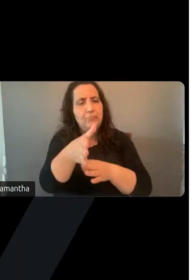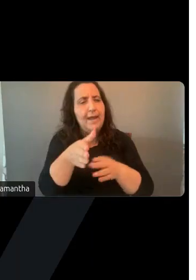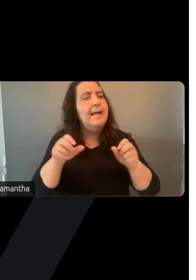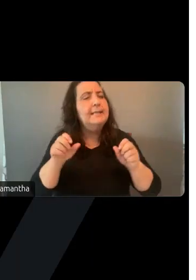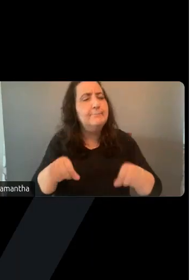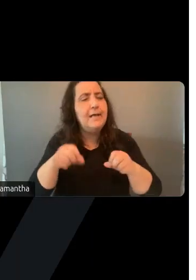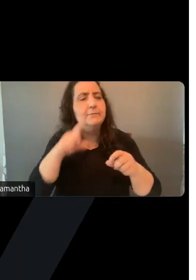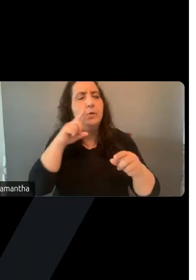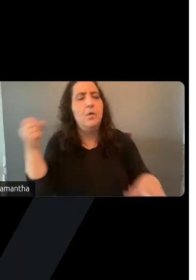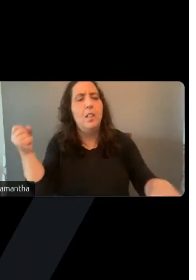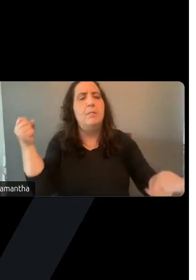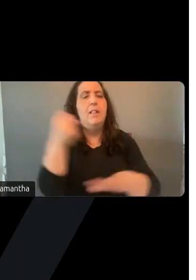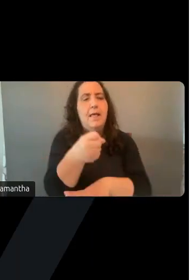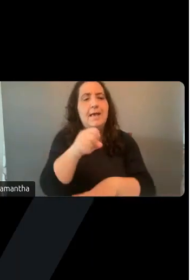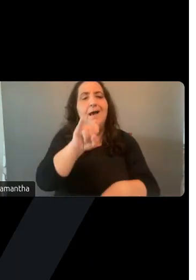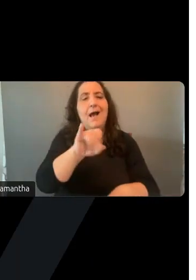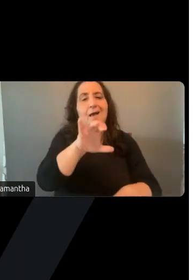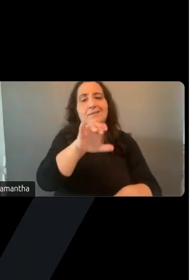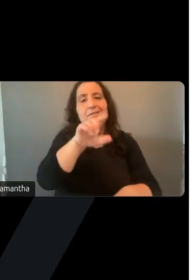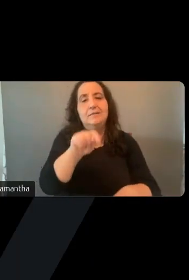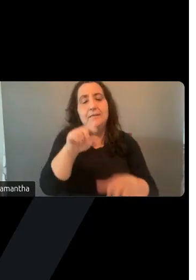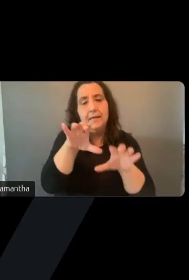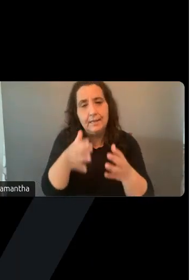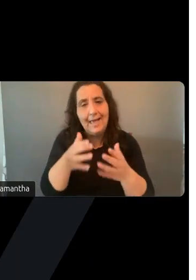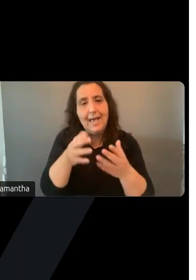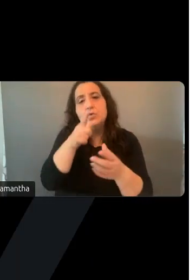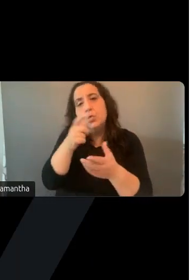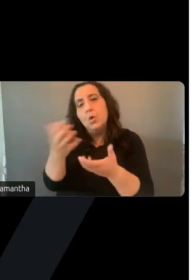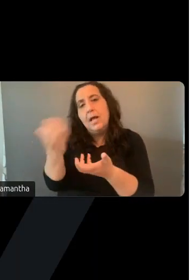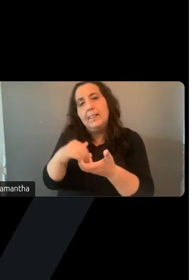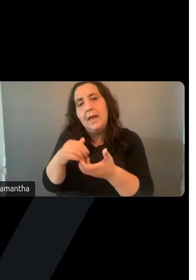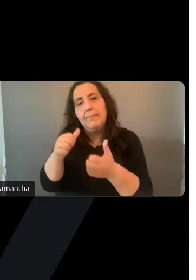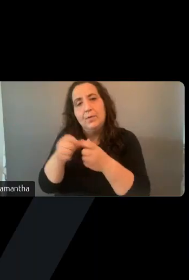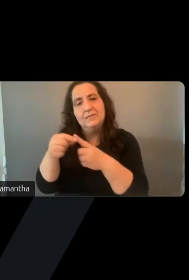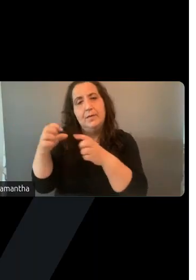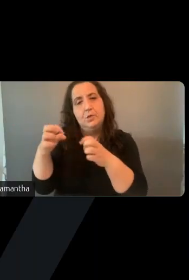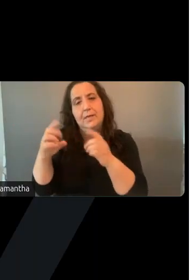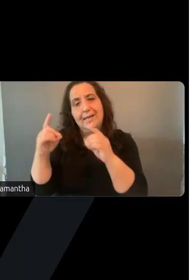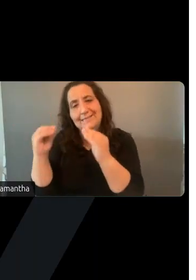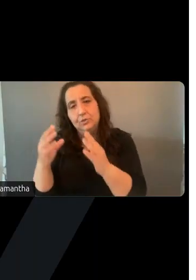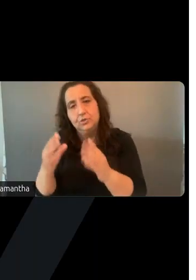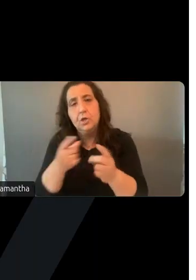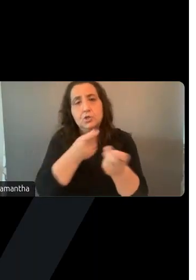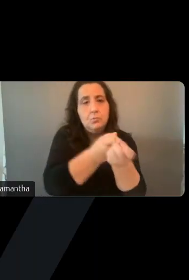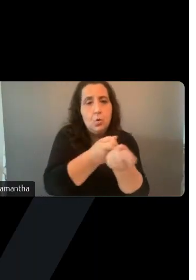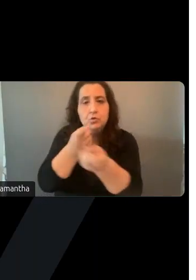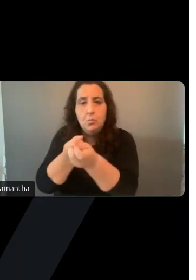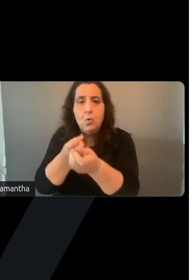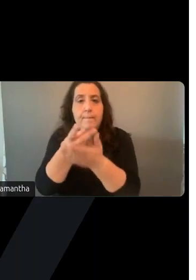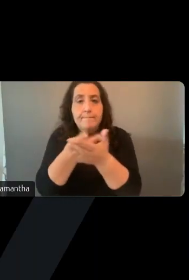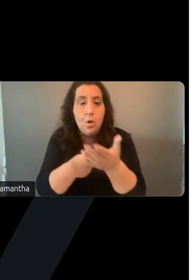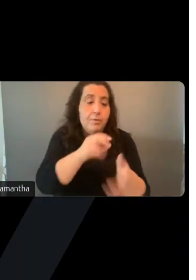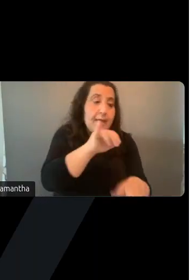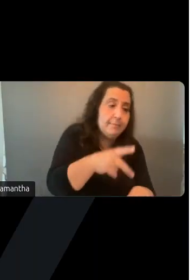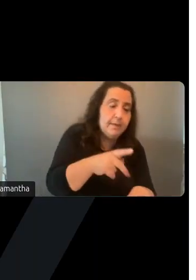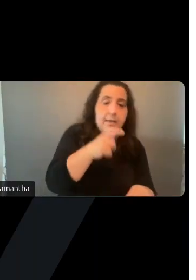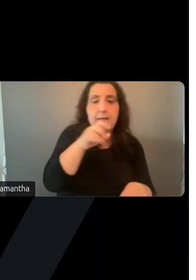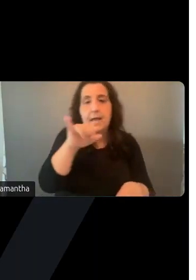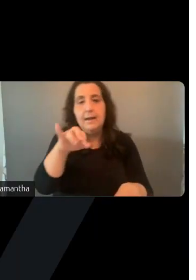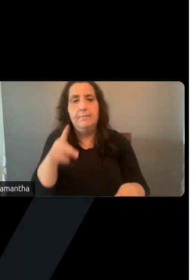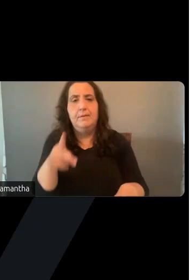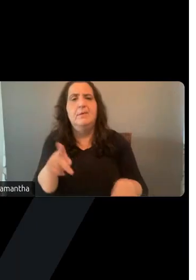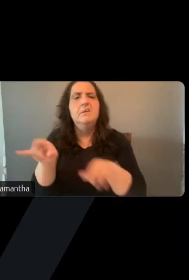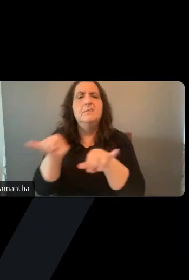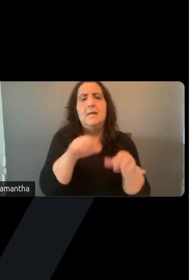ICT class, collaborating with a special education teacher and supporting students with and without IEPs, just as you would in a general education